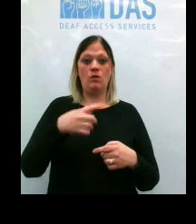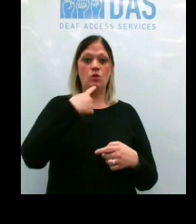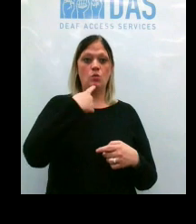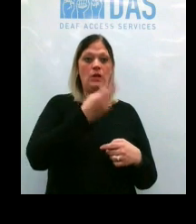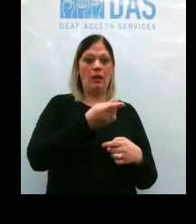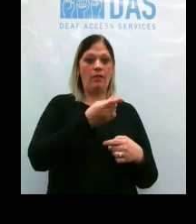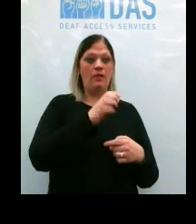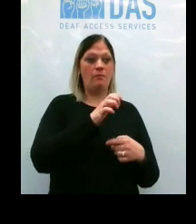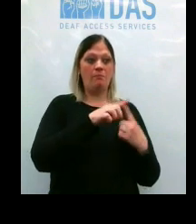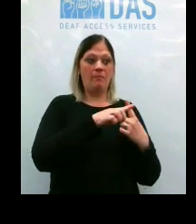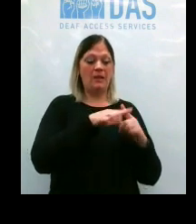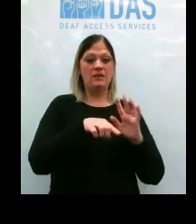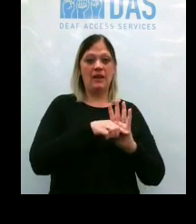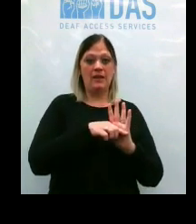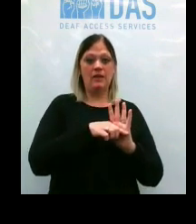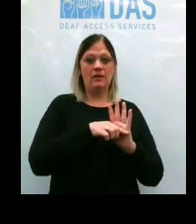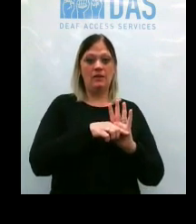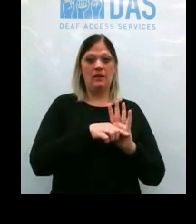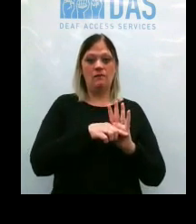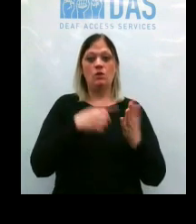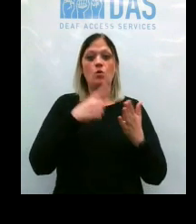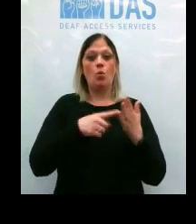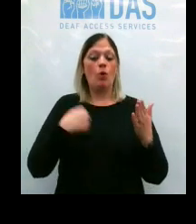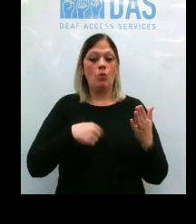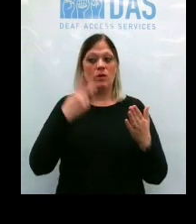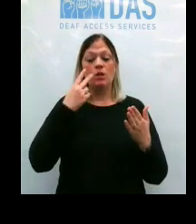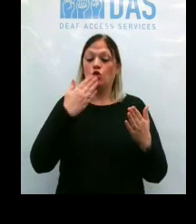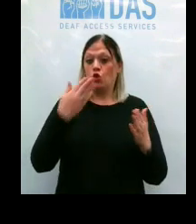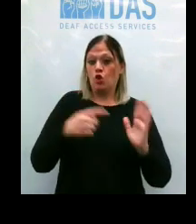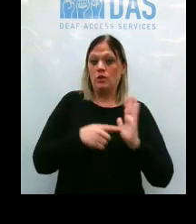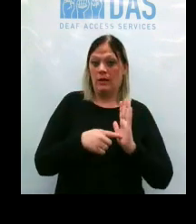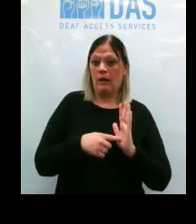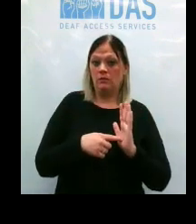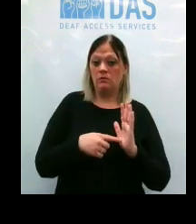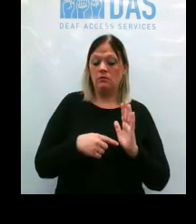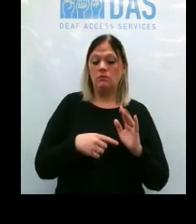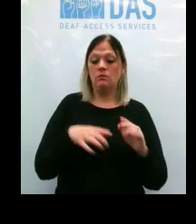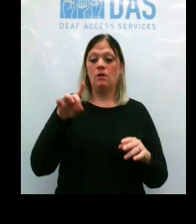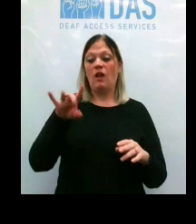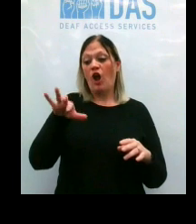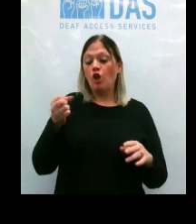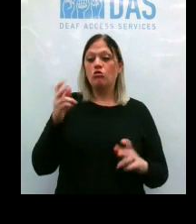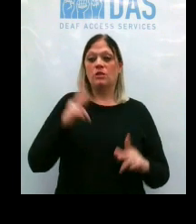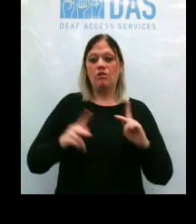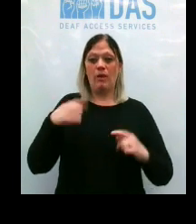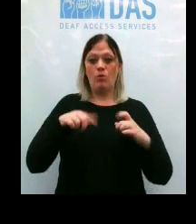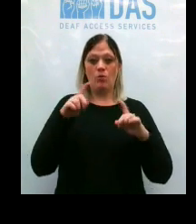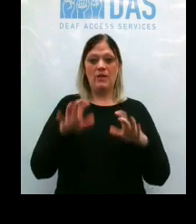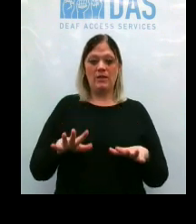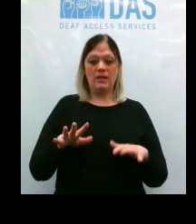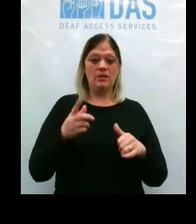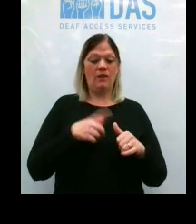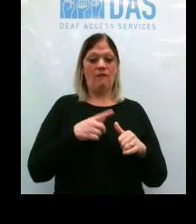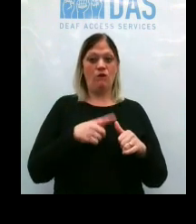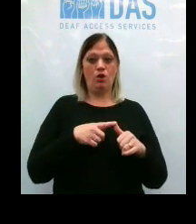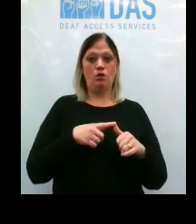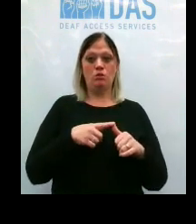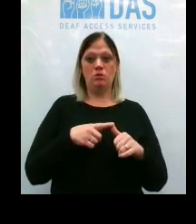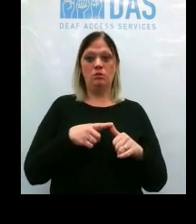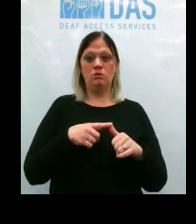or negative. What we are seeing, and it's a good sign, that of the hundreds we tested in the first round,